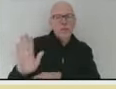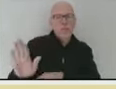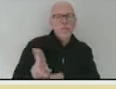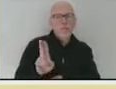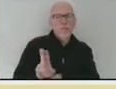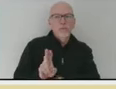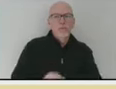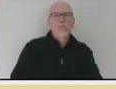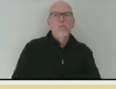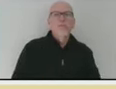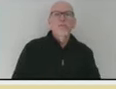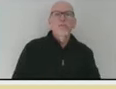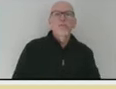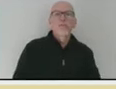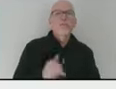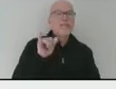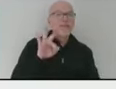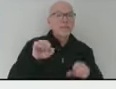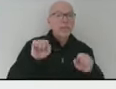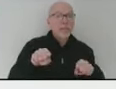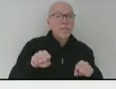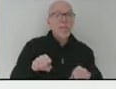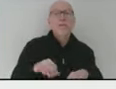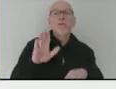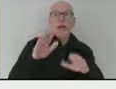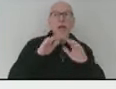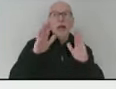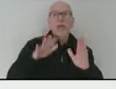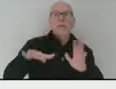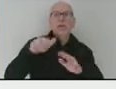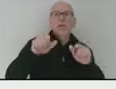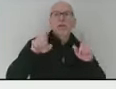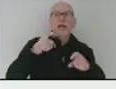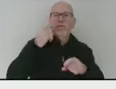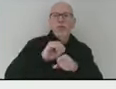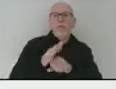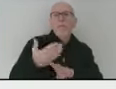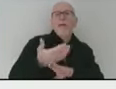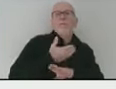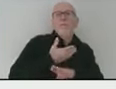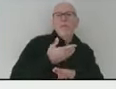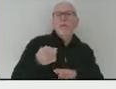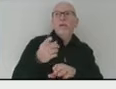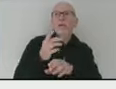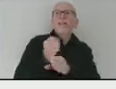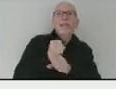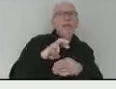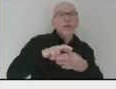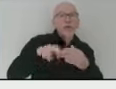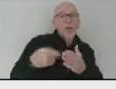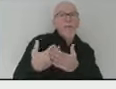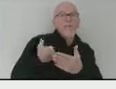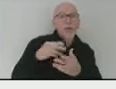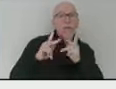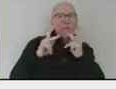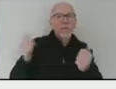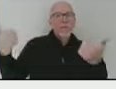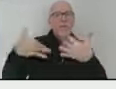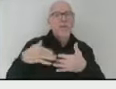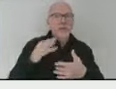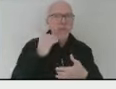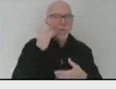use. If possible, get your household tested for COVID-19 in time to receive the results before having high-risk individuals in your